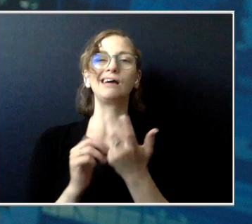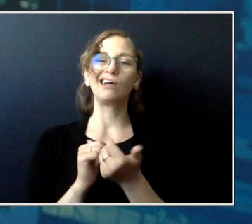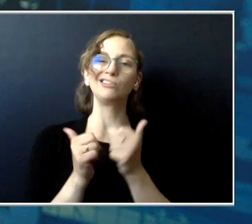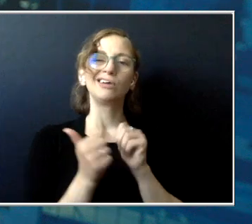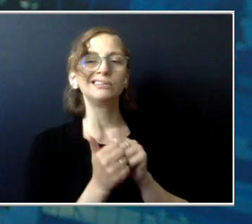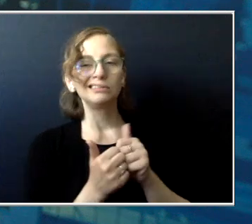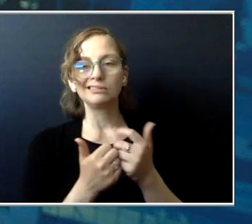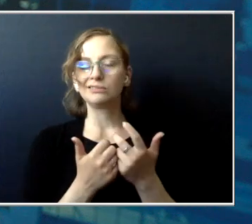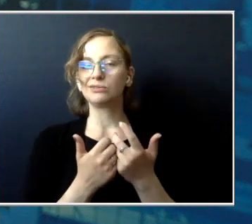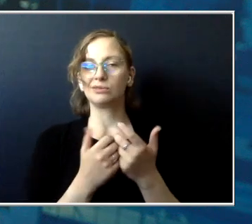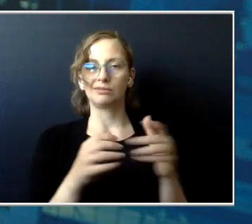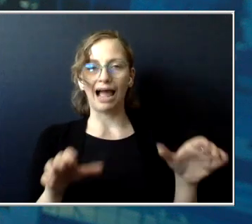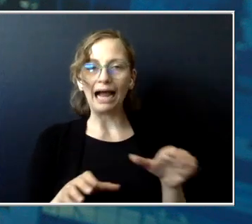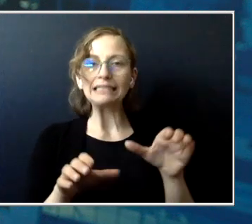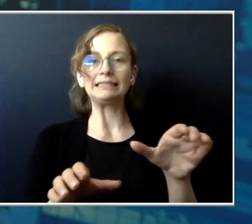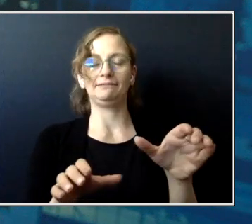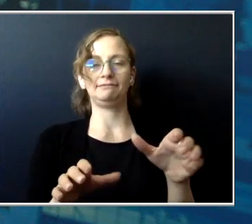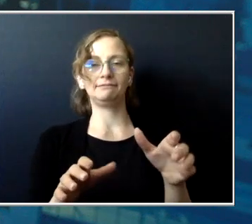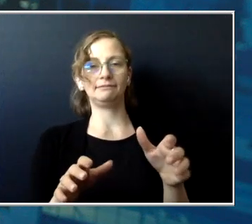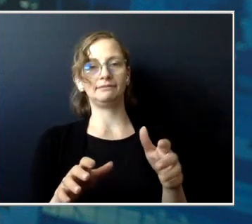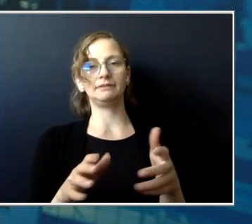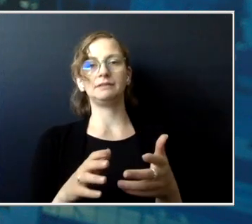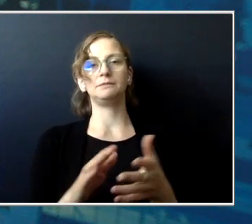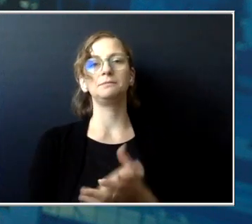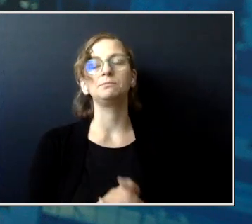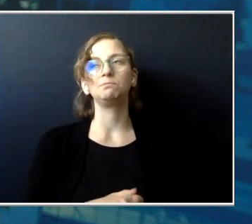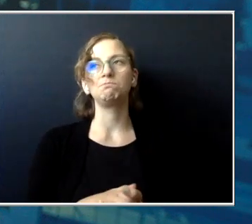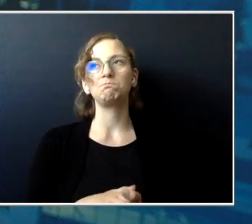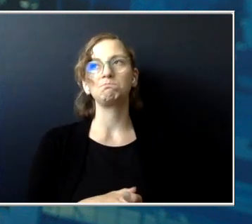being active, going